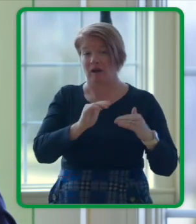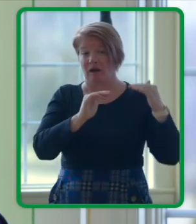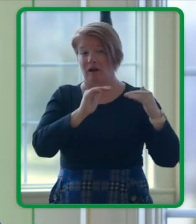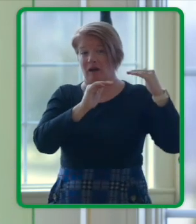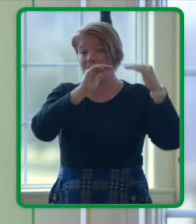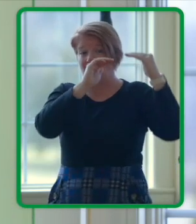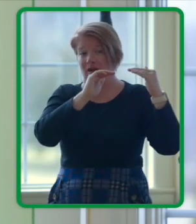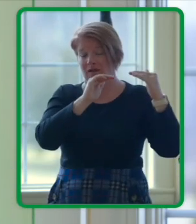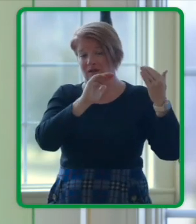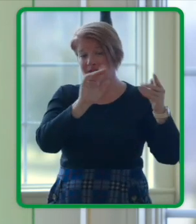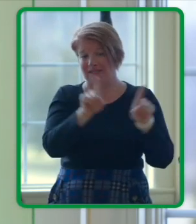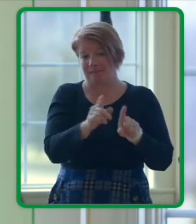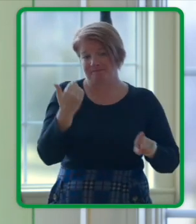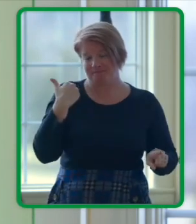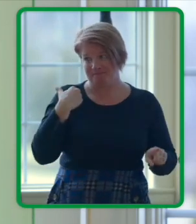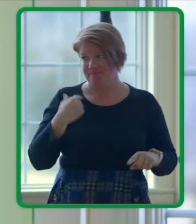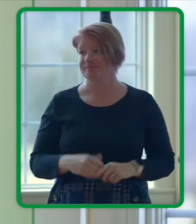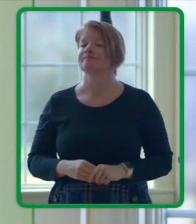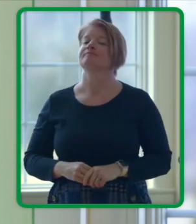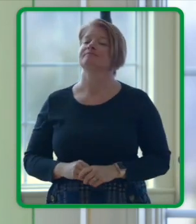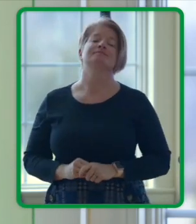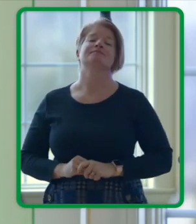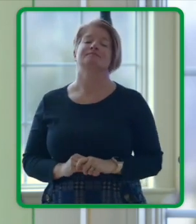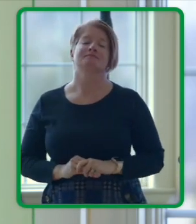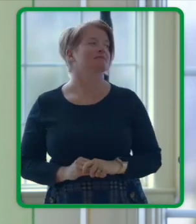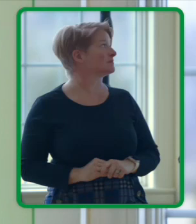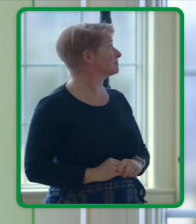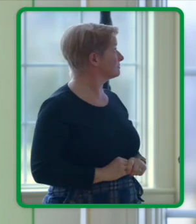had seen in the past, over the past several years.